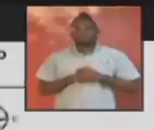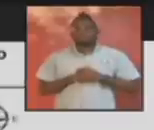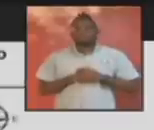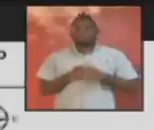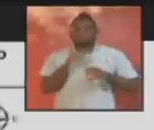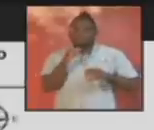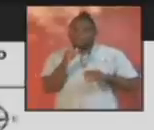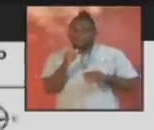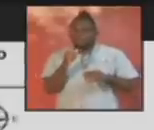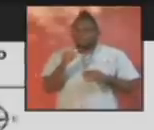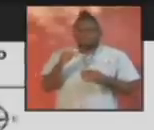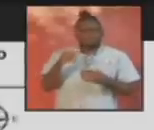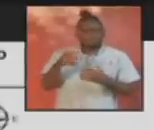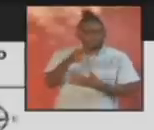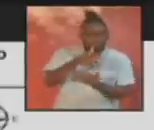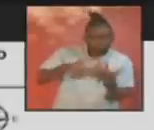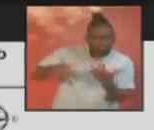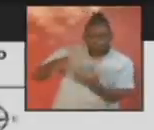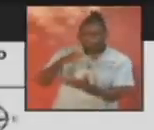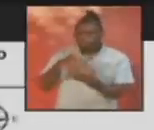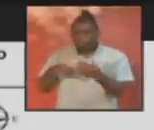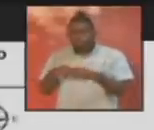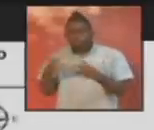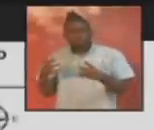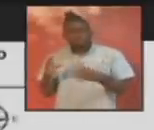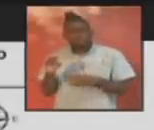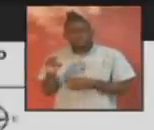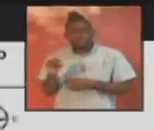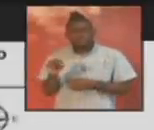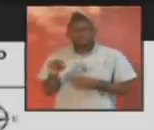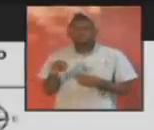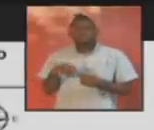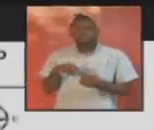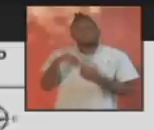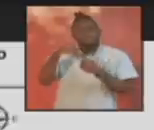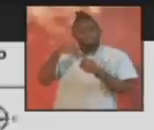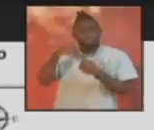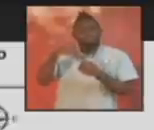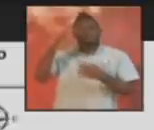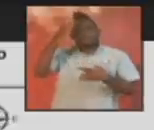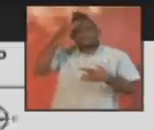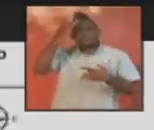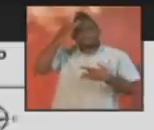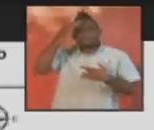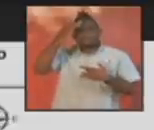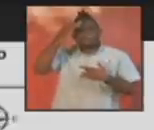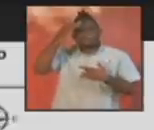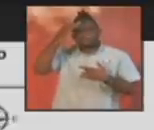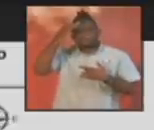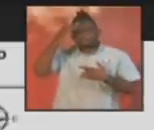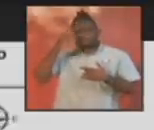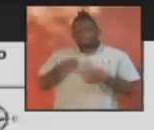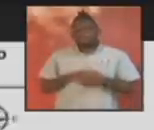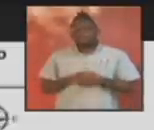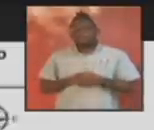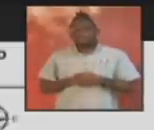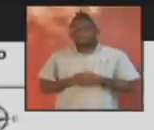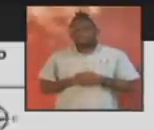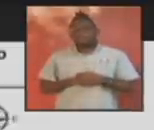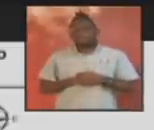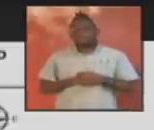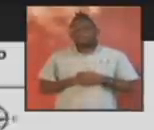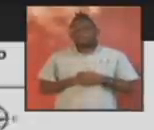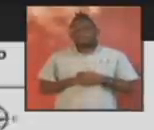of mixing and socializing when you are ill, as it is having the effect that is desired and is necessary